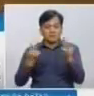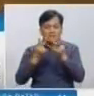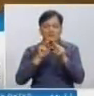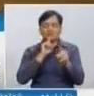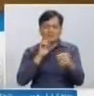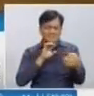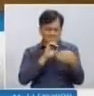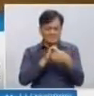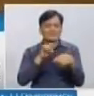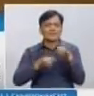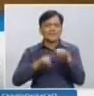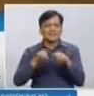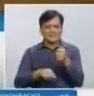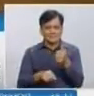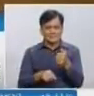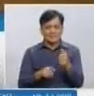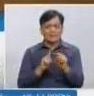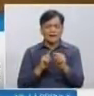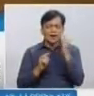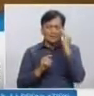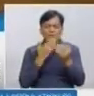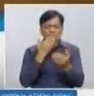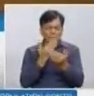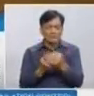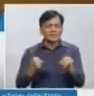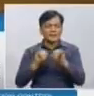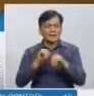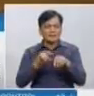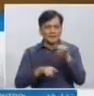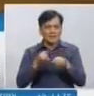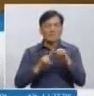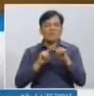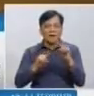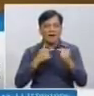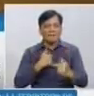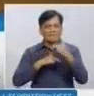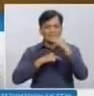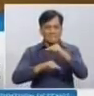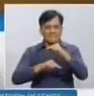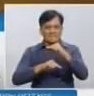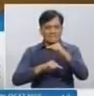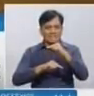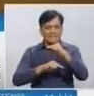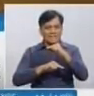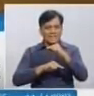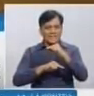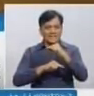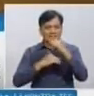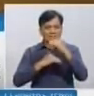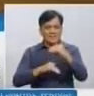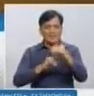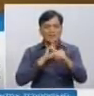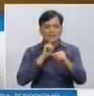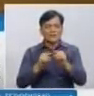friendship. Make no mistake about it, but it has its limits. This is